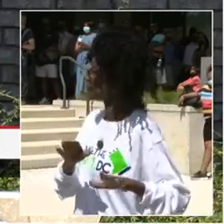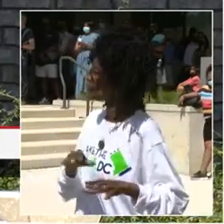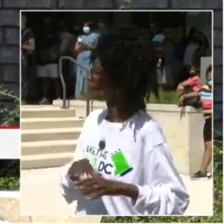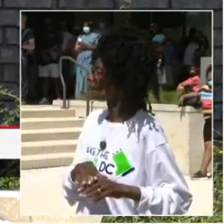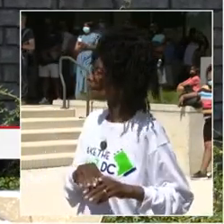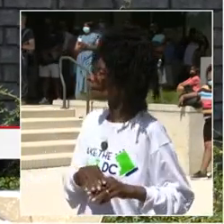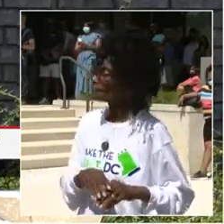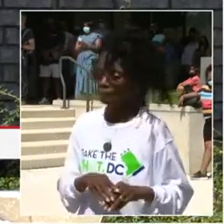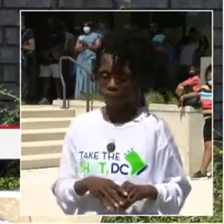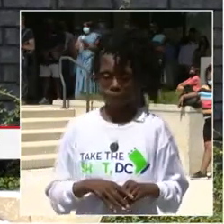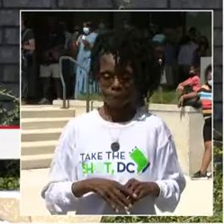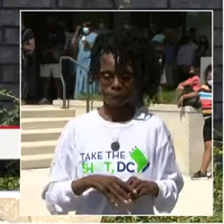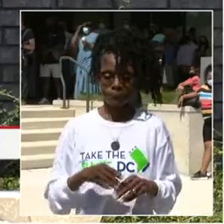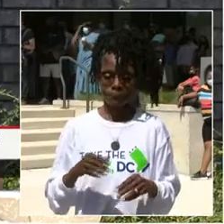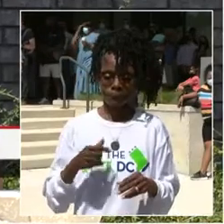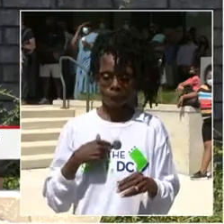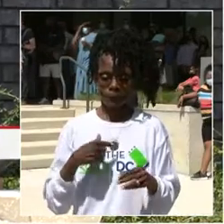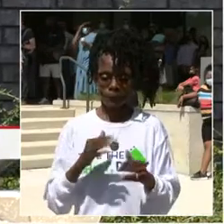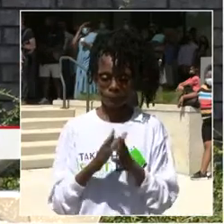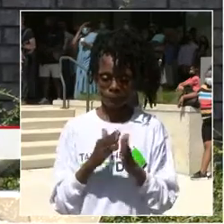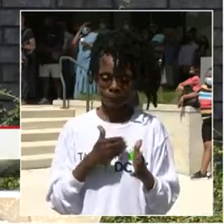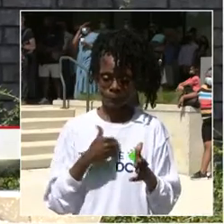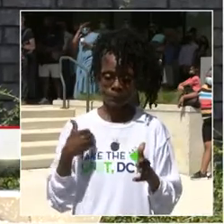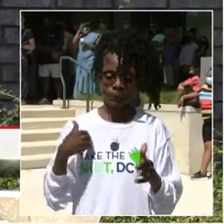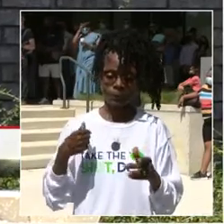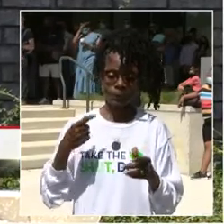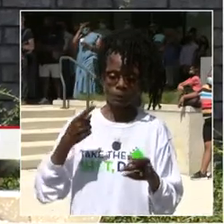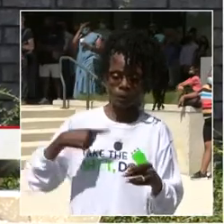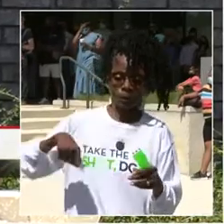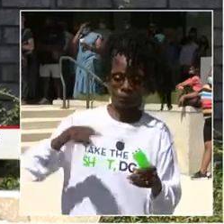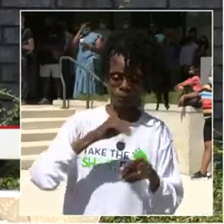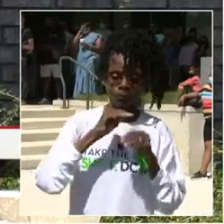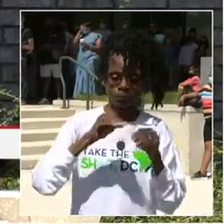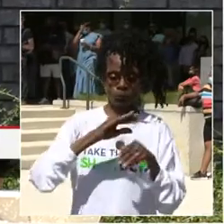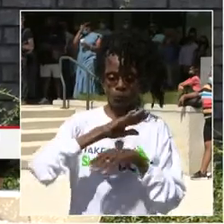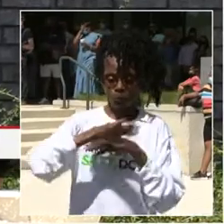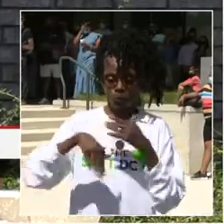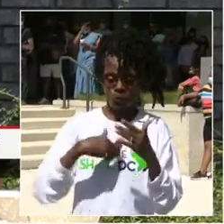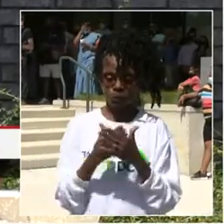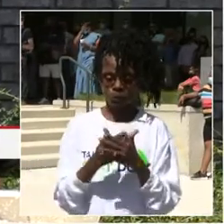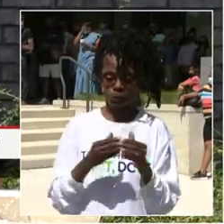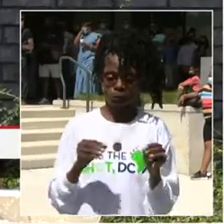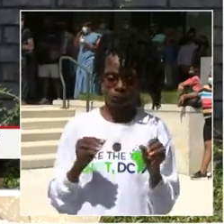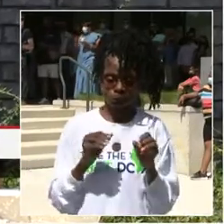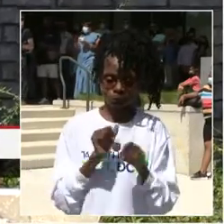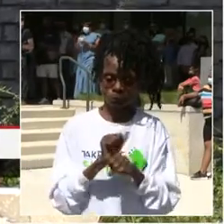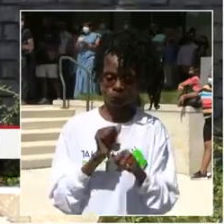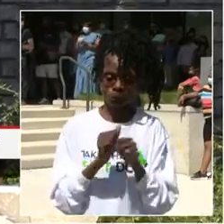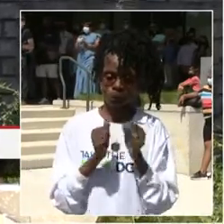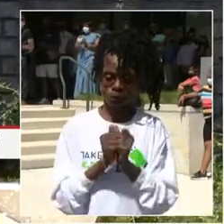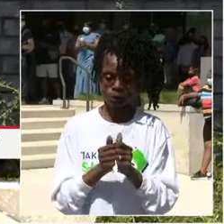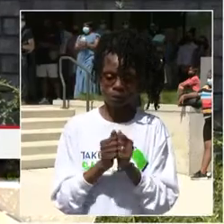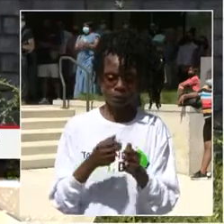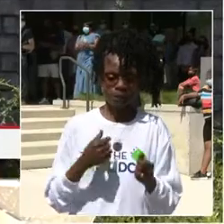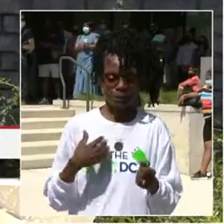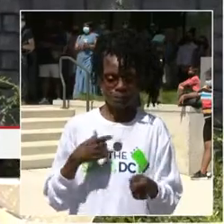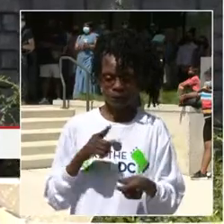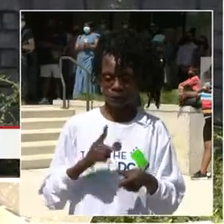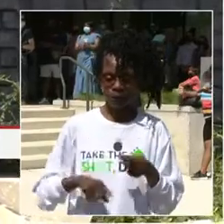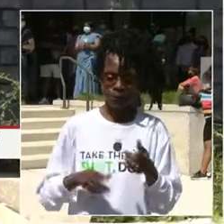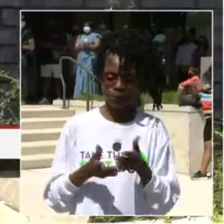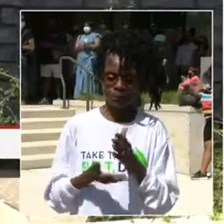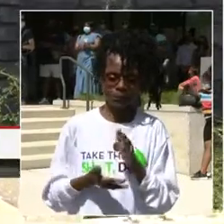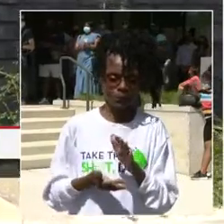everybody that put all the work in here. And I just can't wait to just be a student, have fun, and just really thrive at this